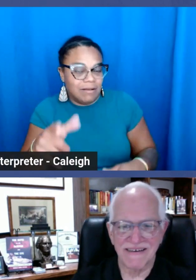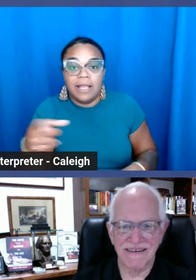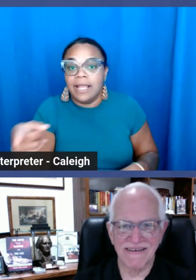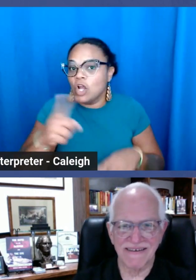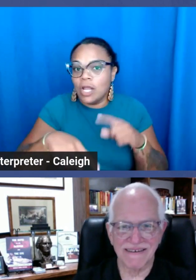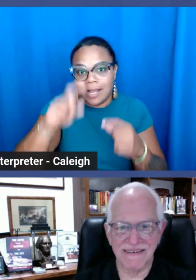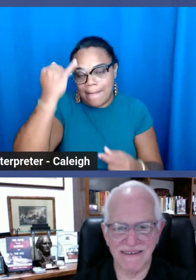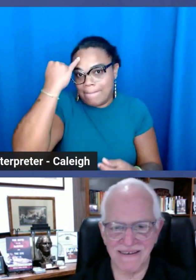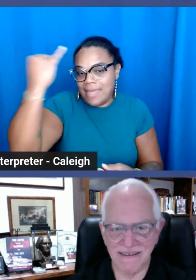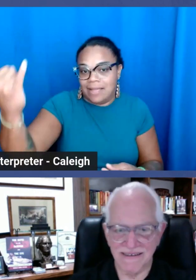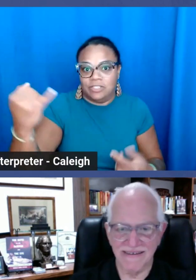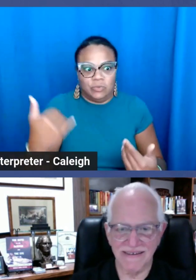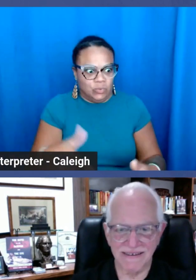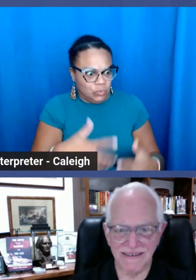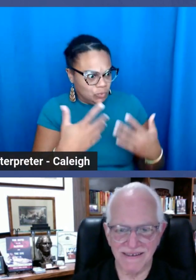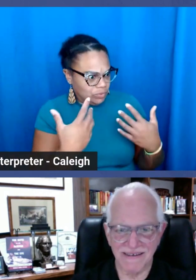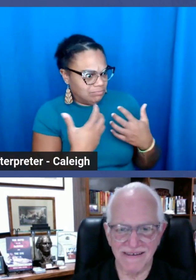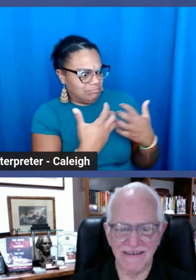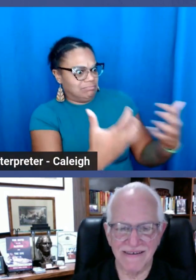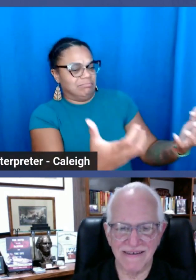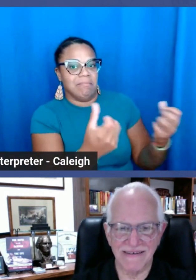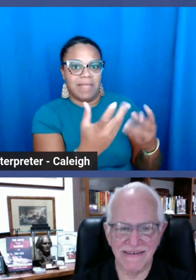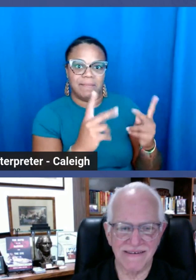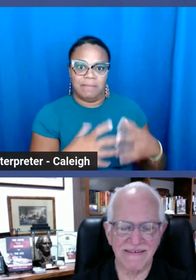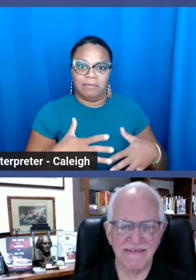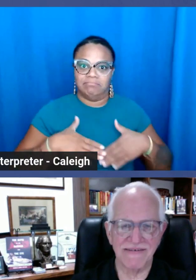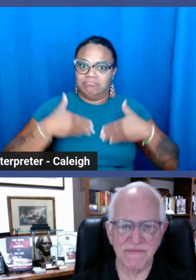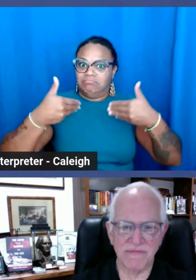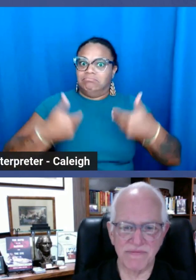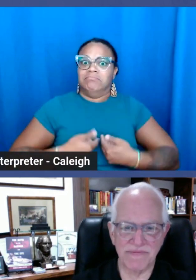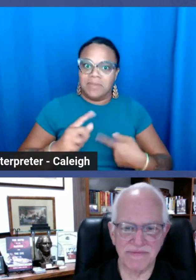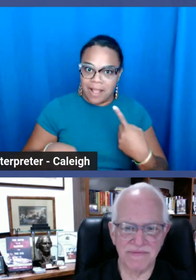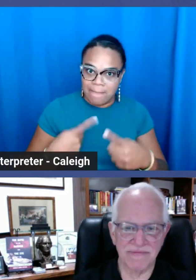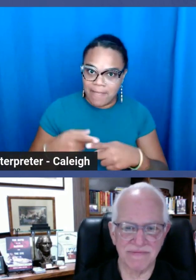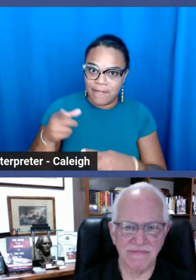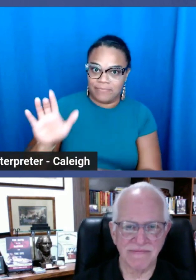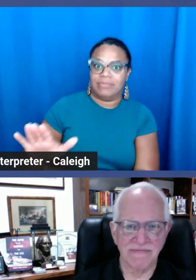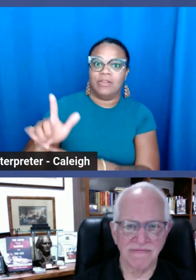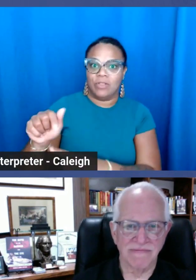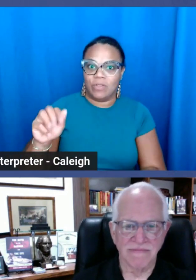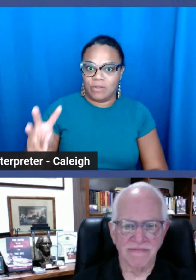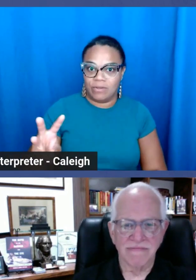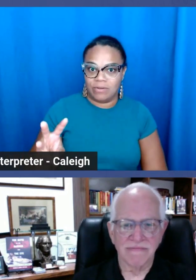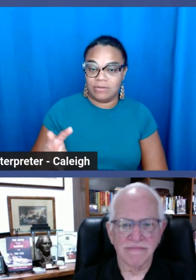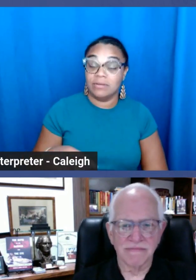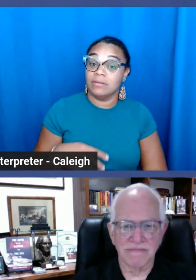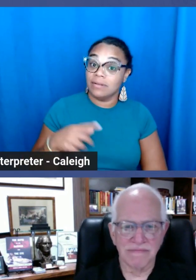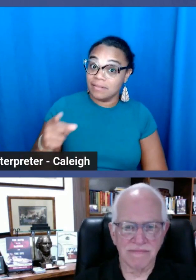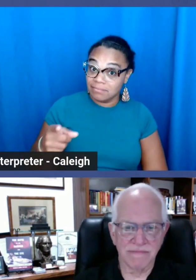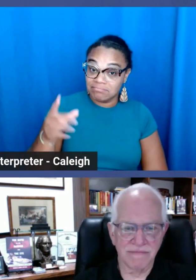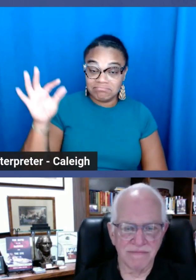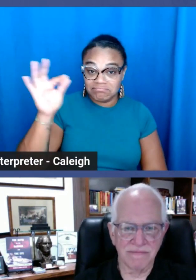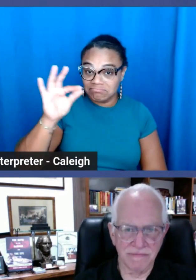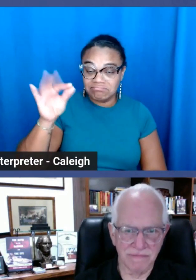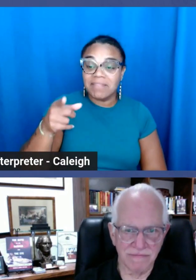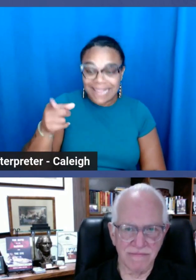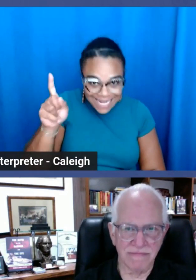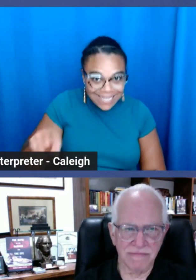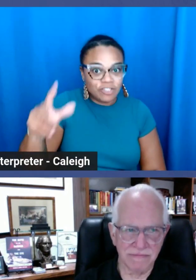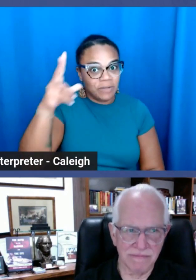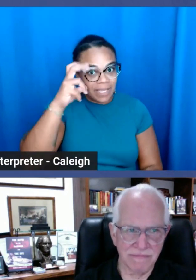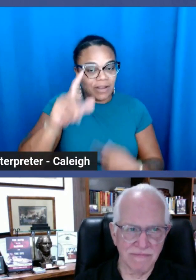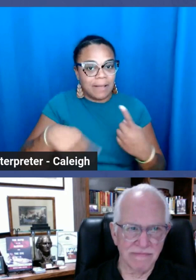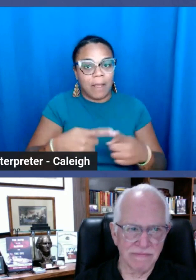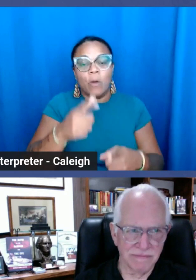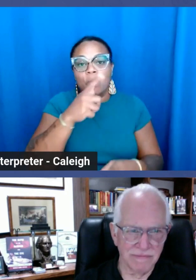backlash that would be mounted against this effort. And so they need to hear from people who are being affected by